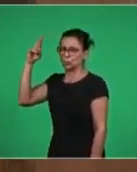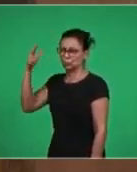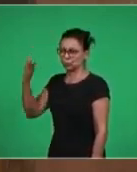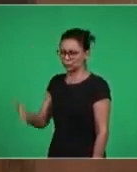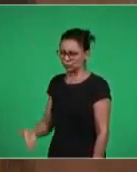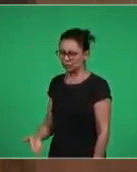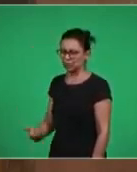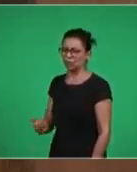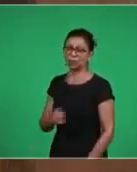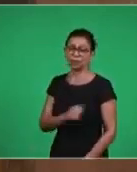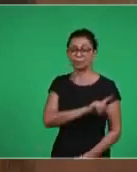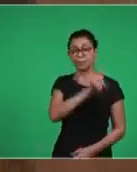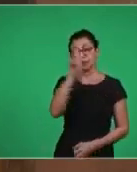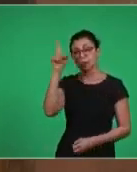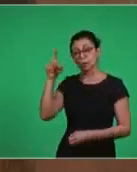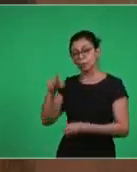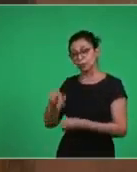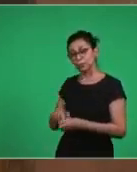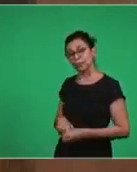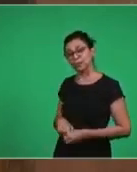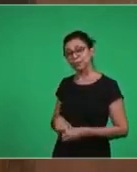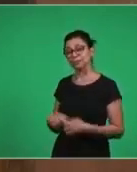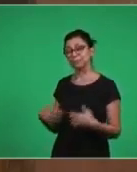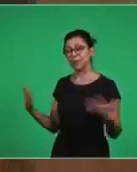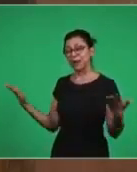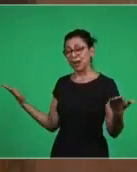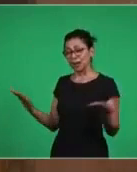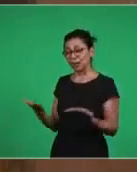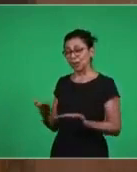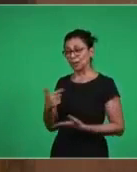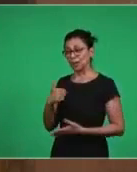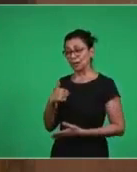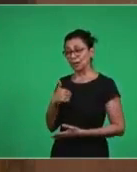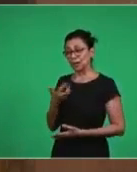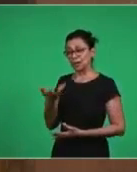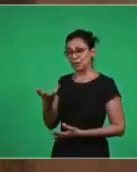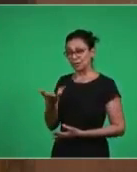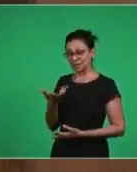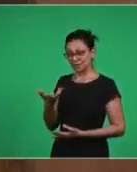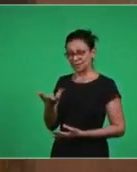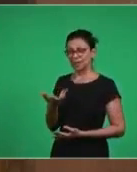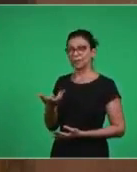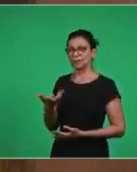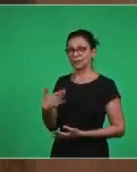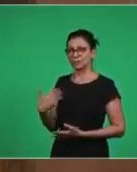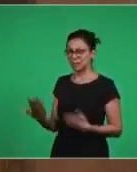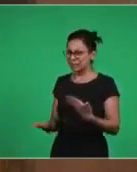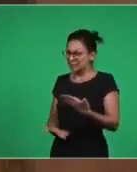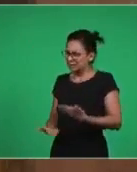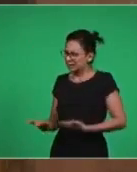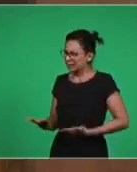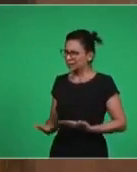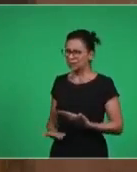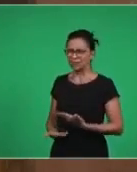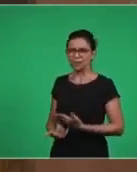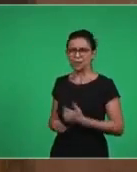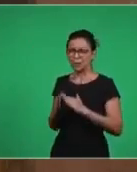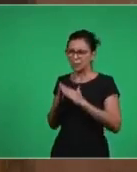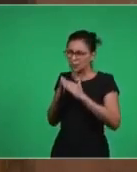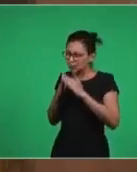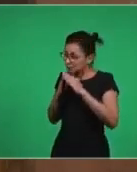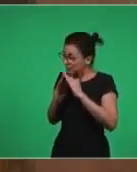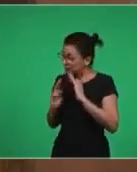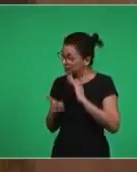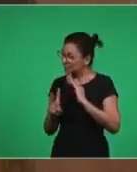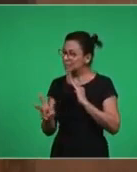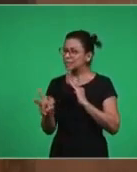owner, they would go back to their owners and would say, now I want to serve you. I always want to live